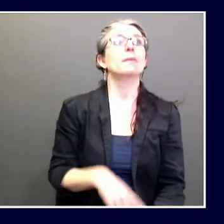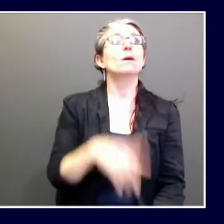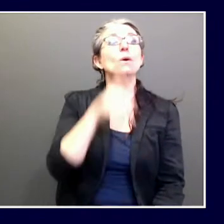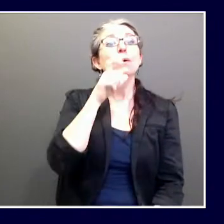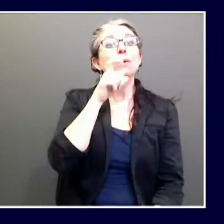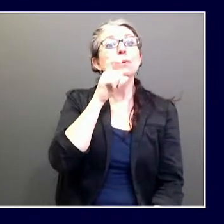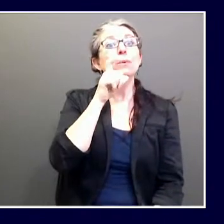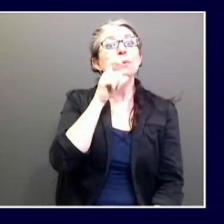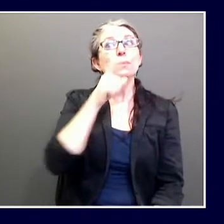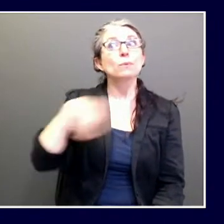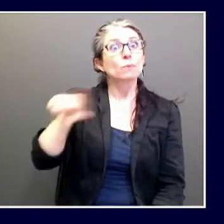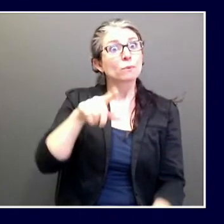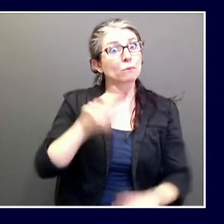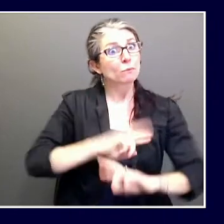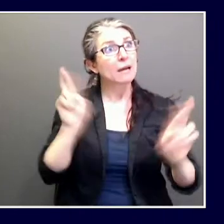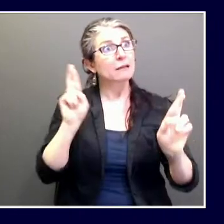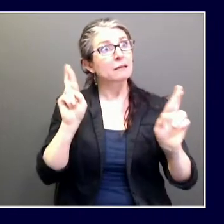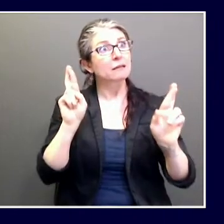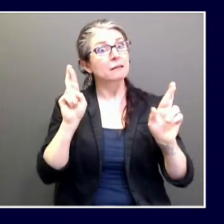those who are 18 and over,